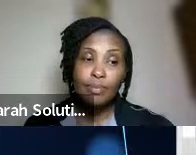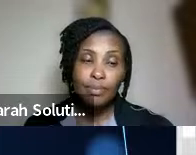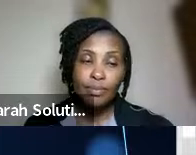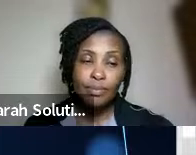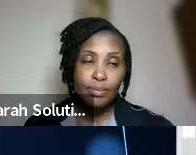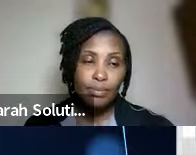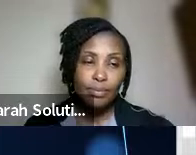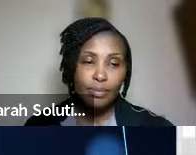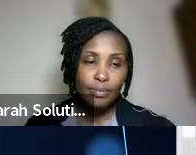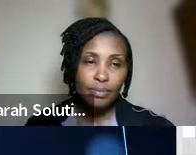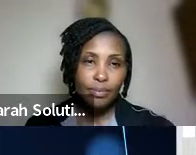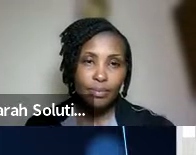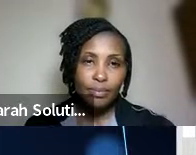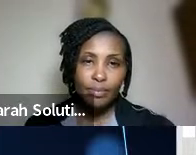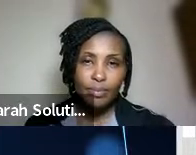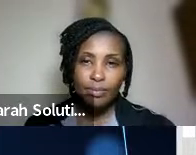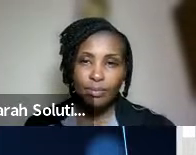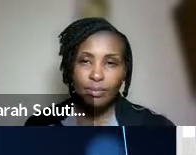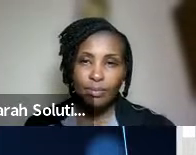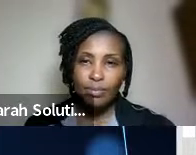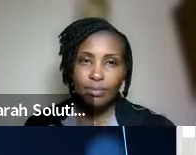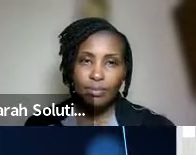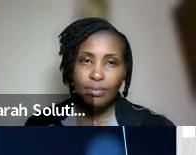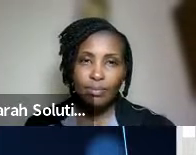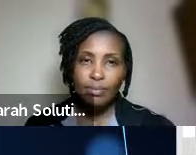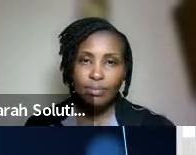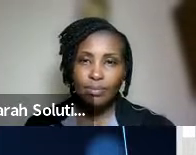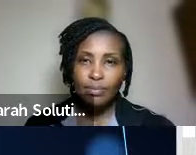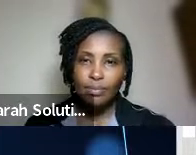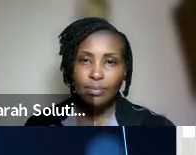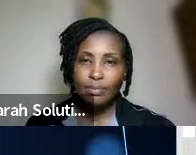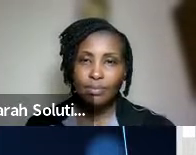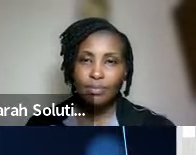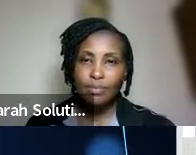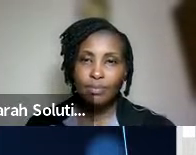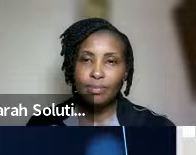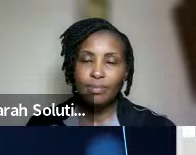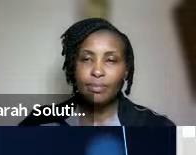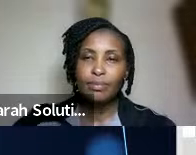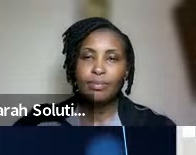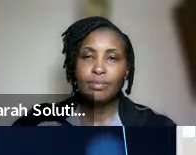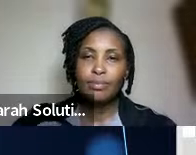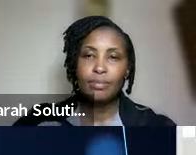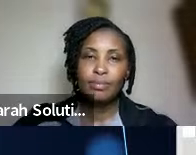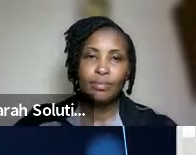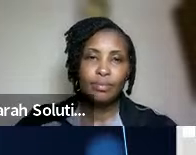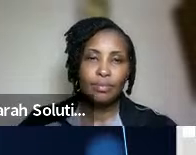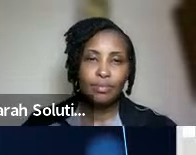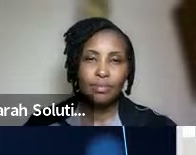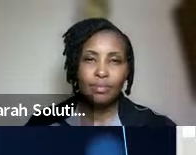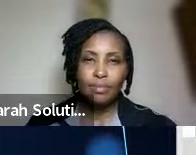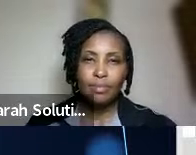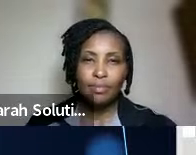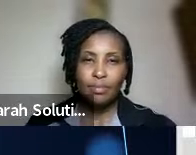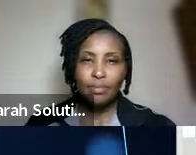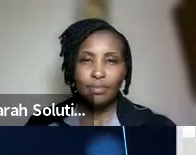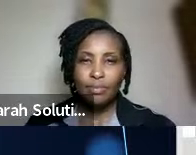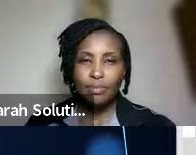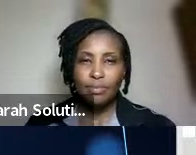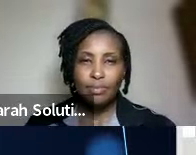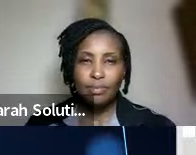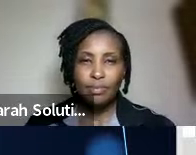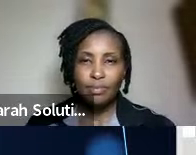used and mobilized their own resources to bring HR professionals together, a journey they started in